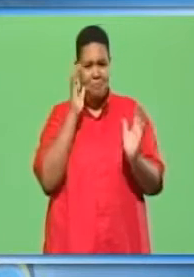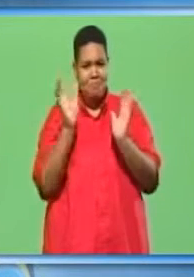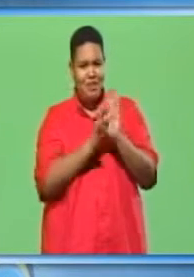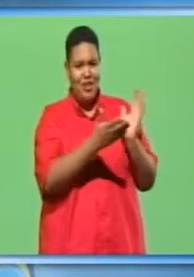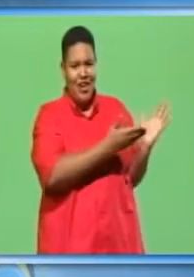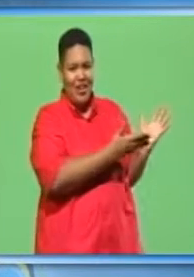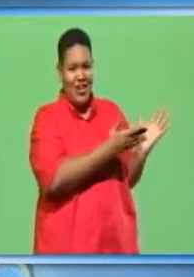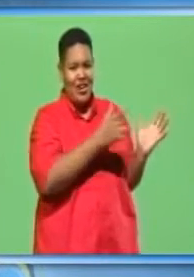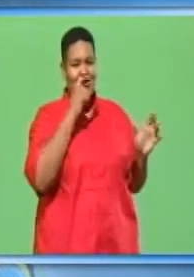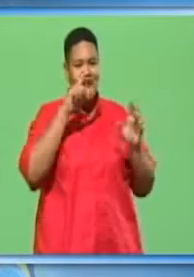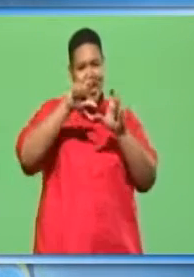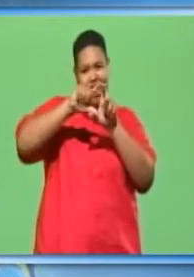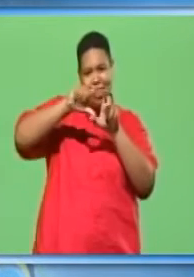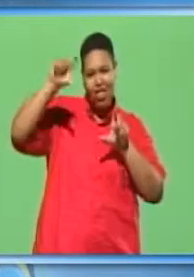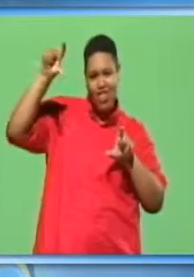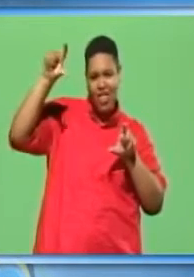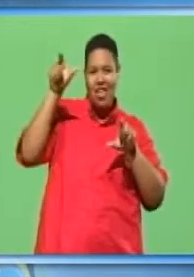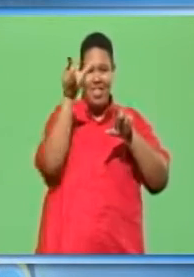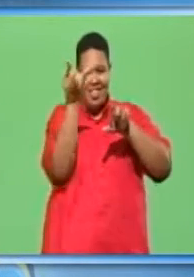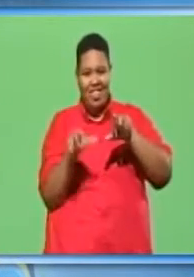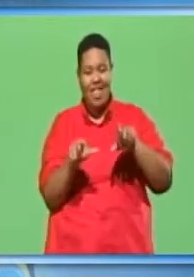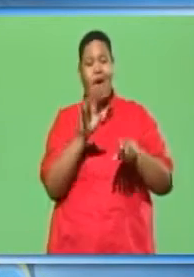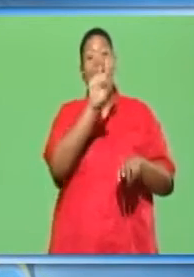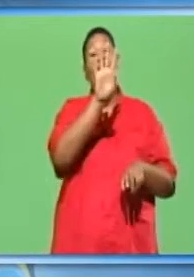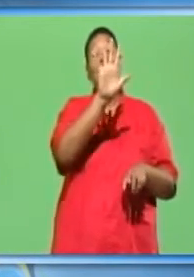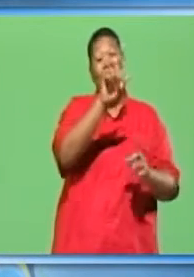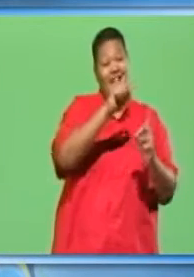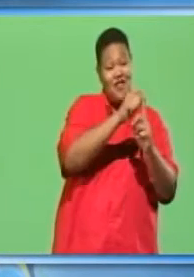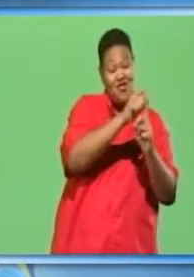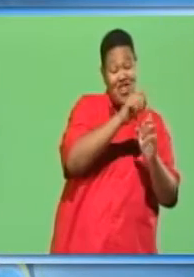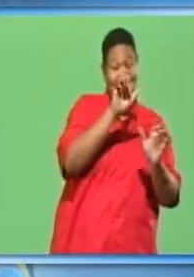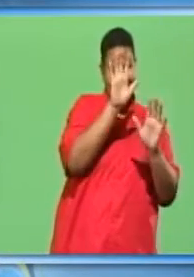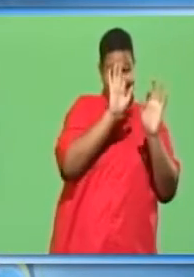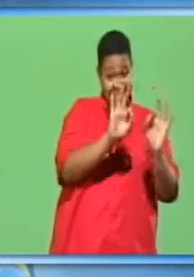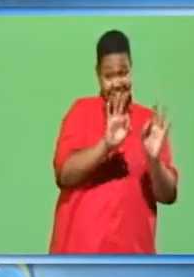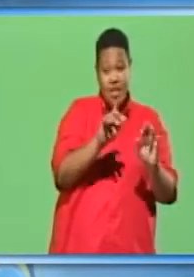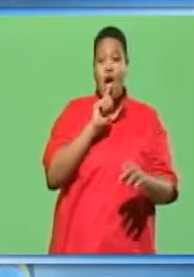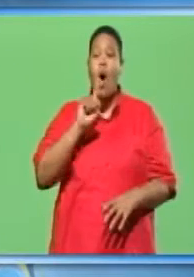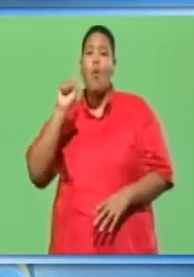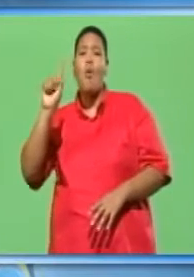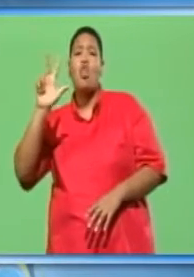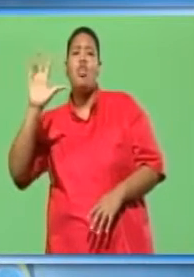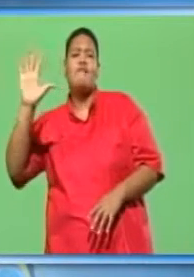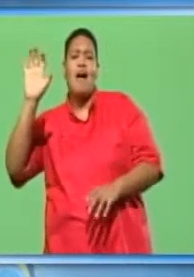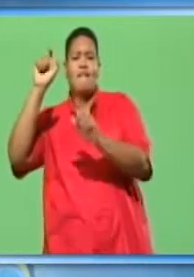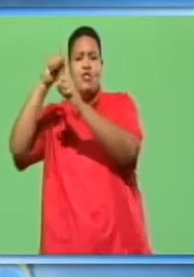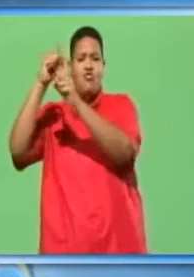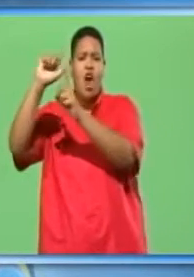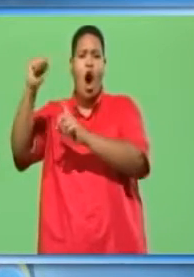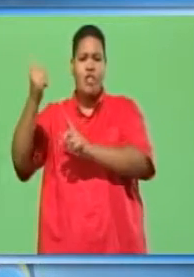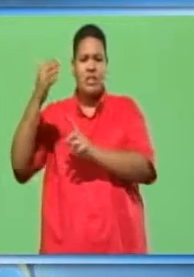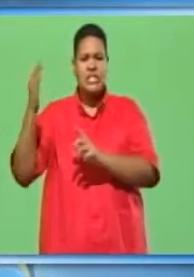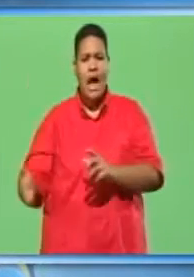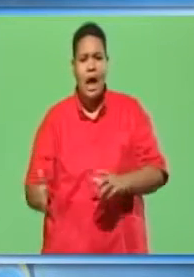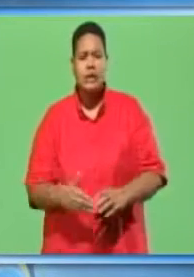the blade is 45 degrees on one side and 135 degrees on the other side.